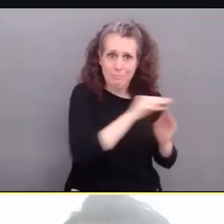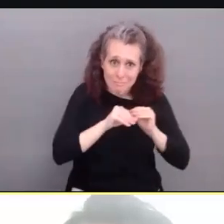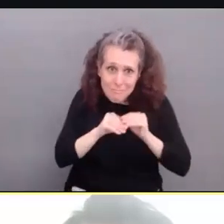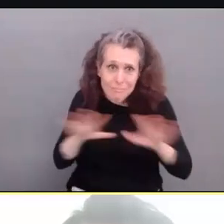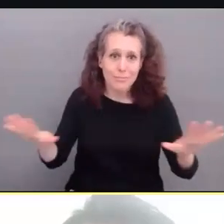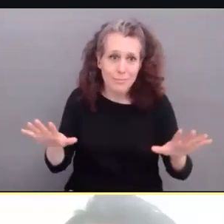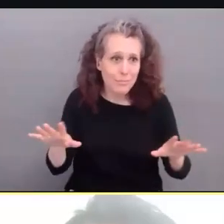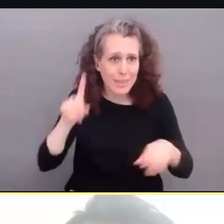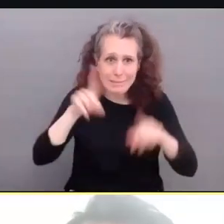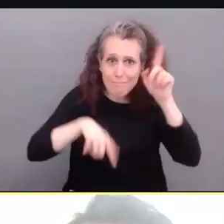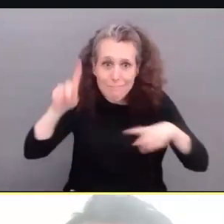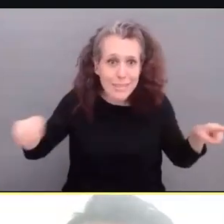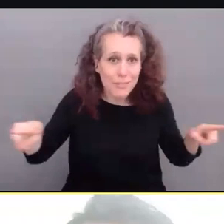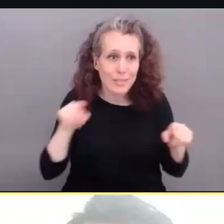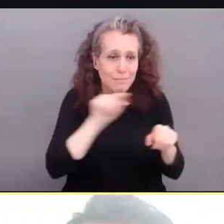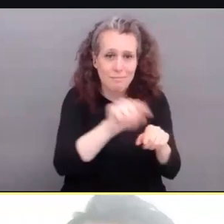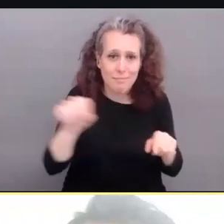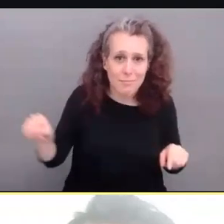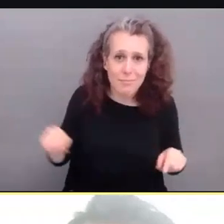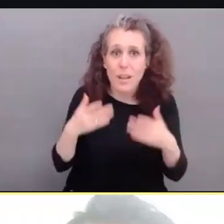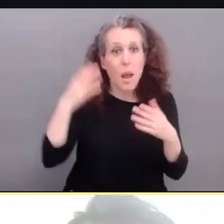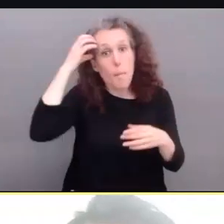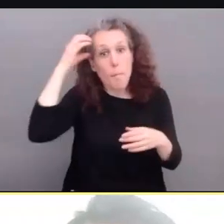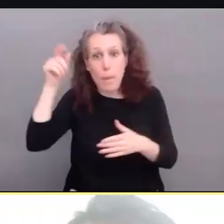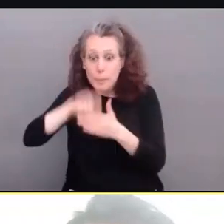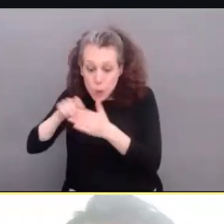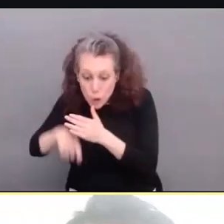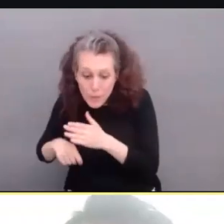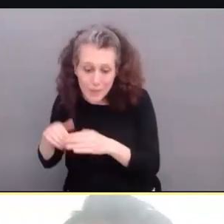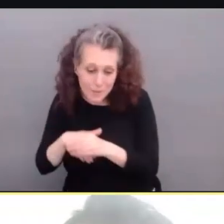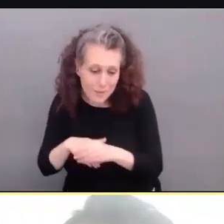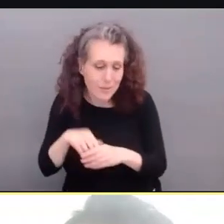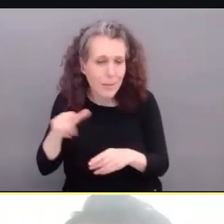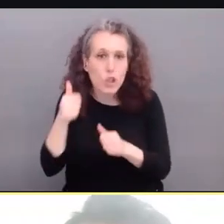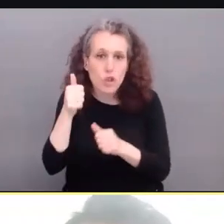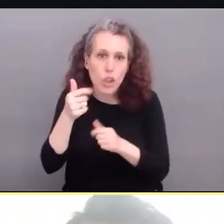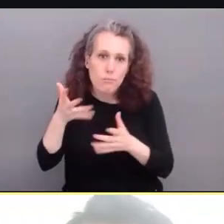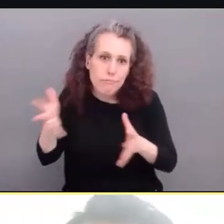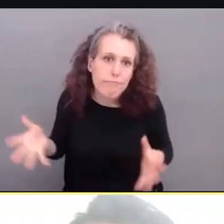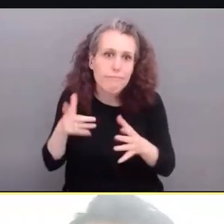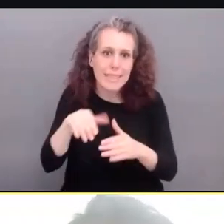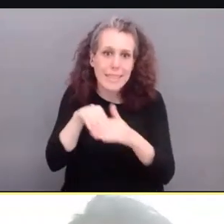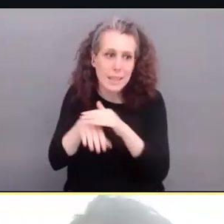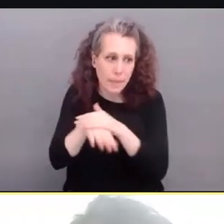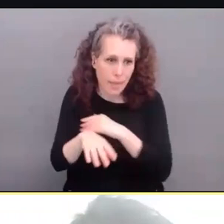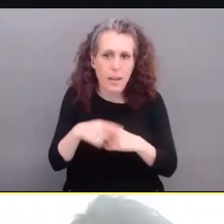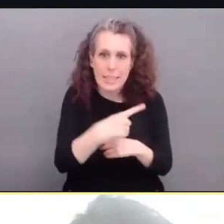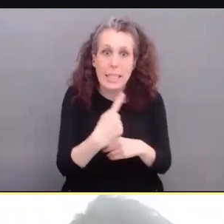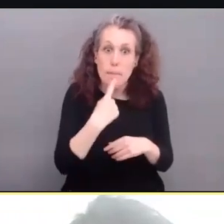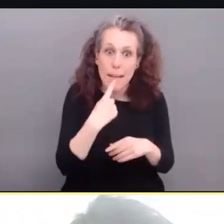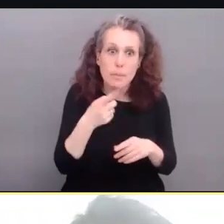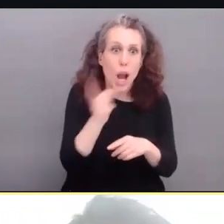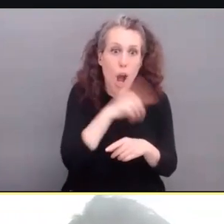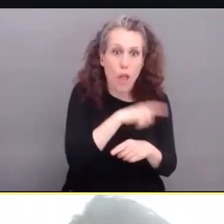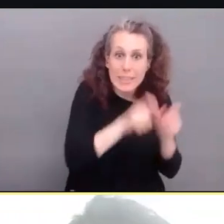procurers. So public procurement can be a very good driver of accessibility. This was also mentioned by other